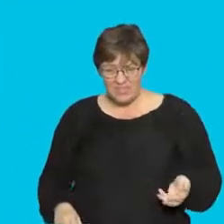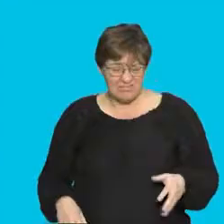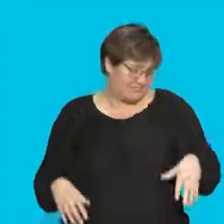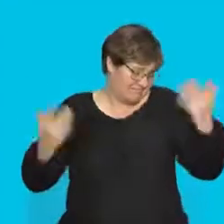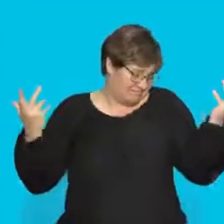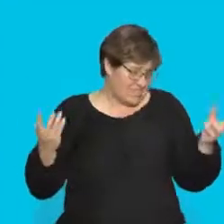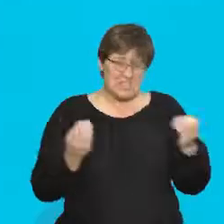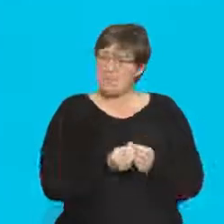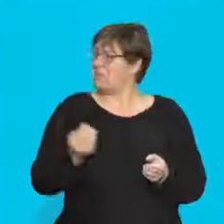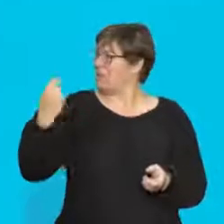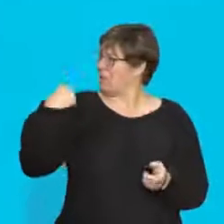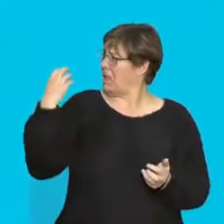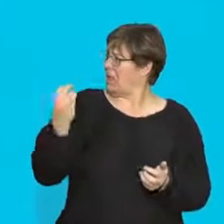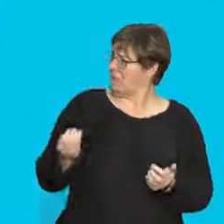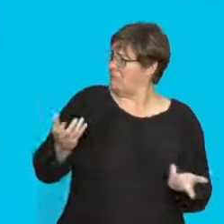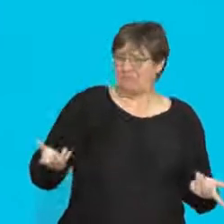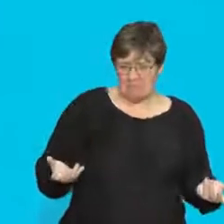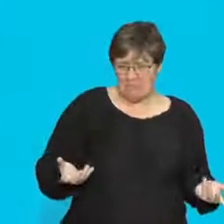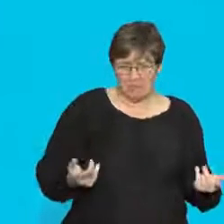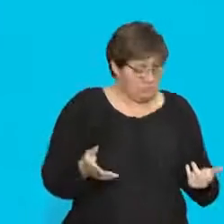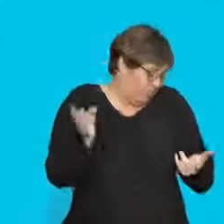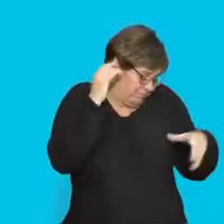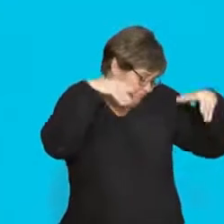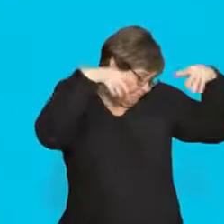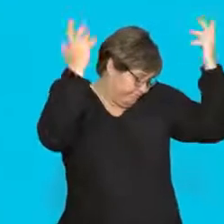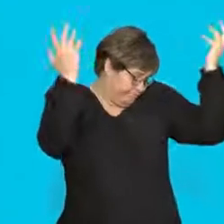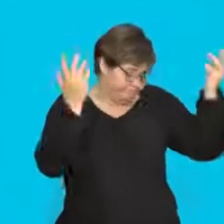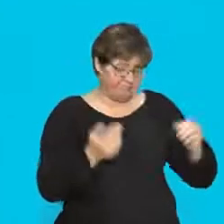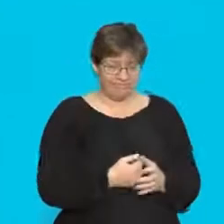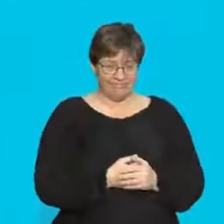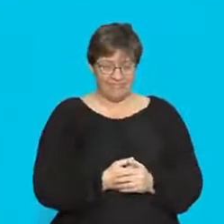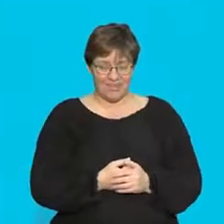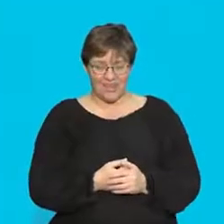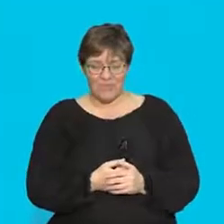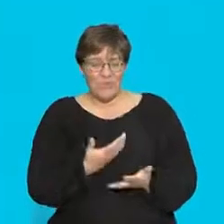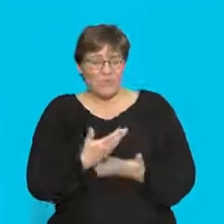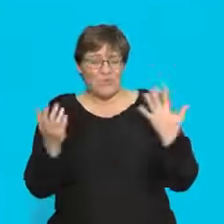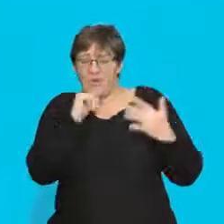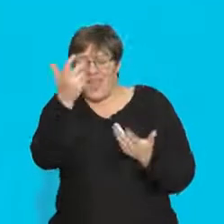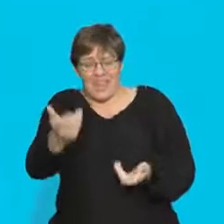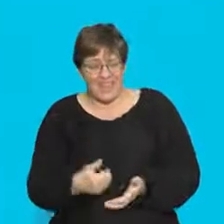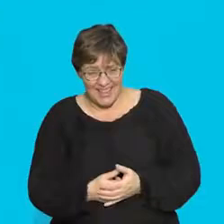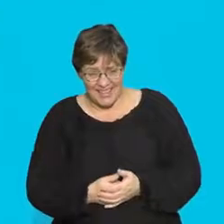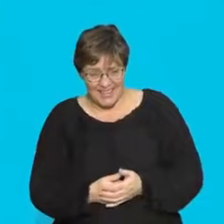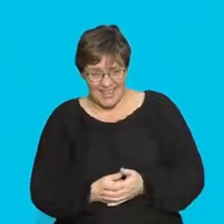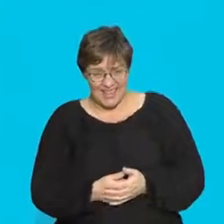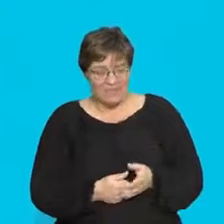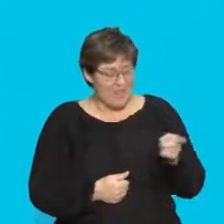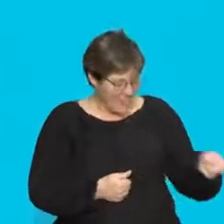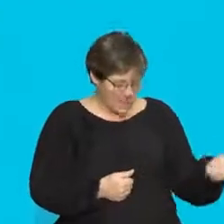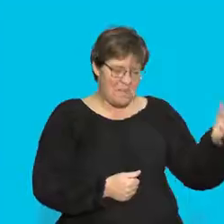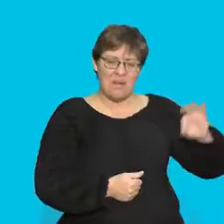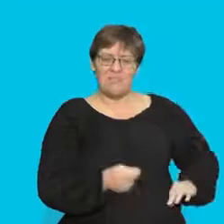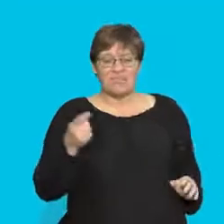is, what? Something on my back, did you say? Sorry, didn't hear you. The barnacle is the one